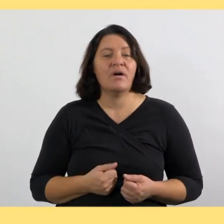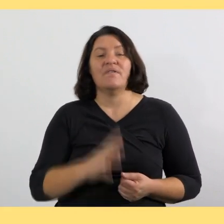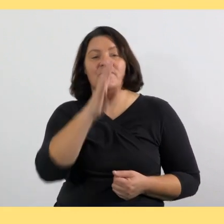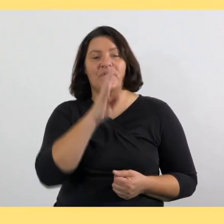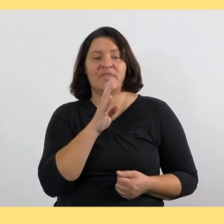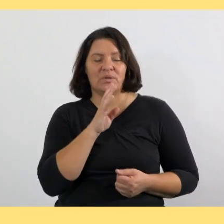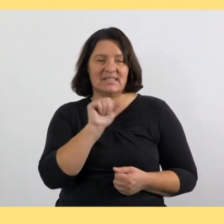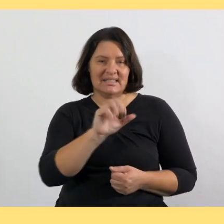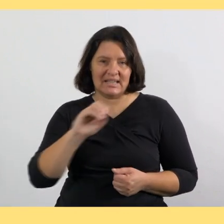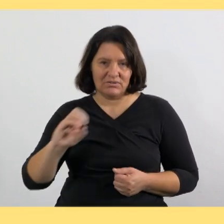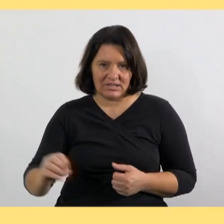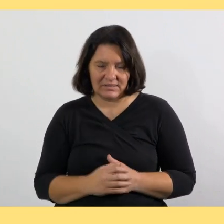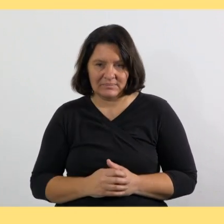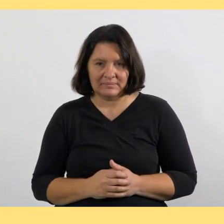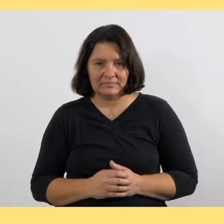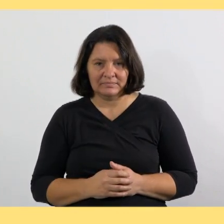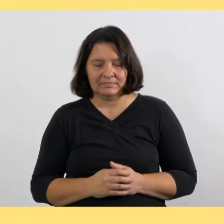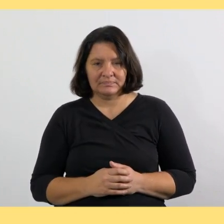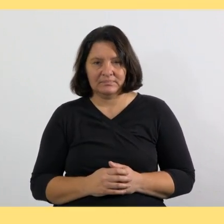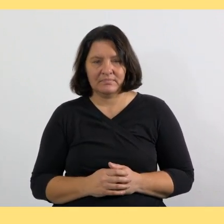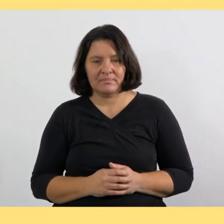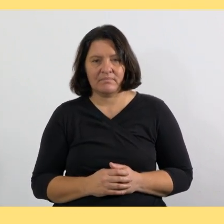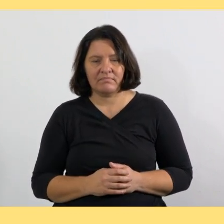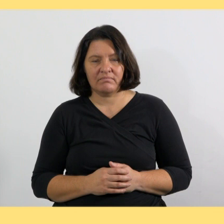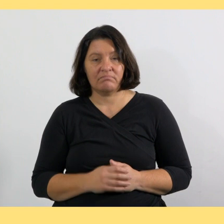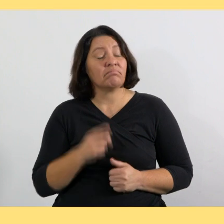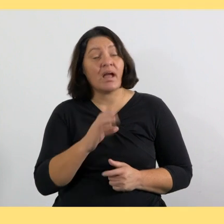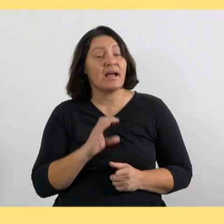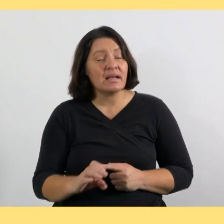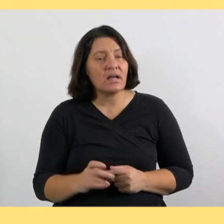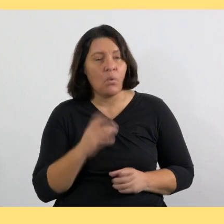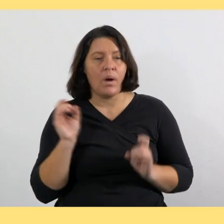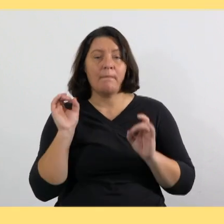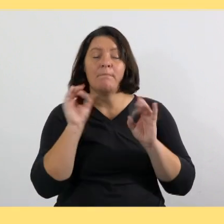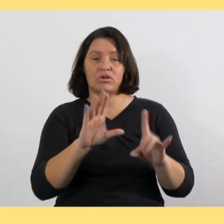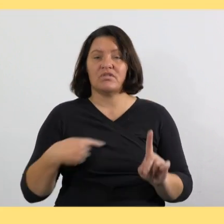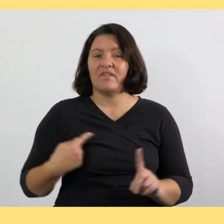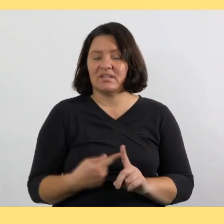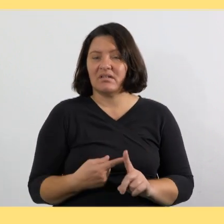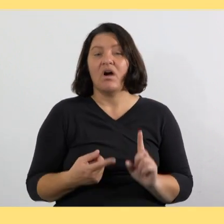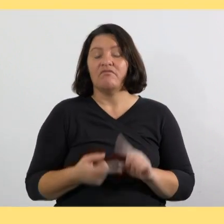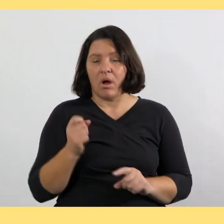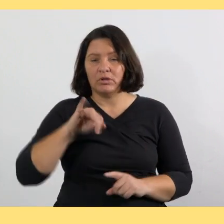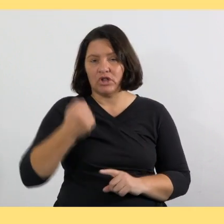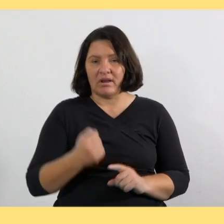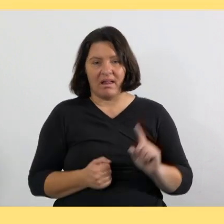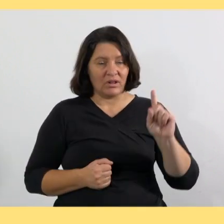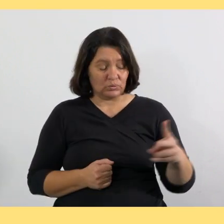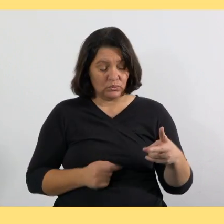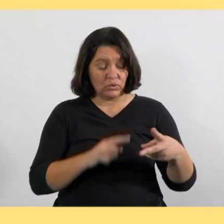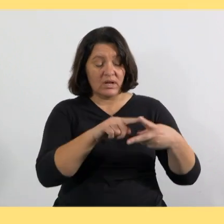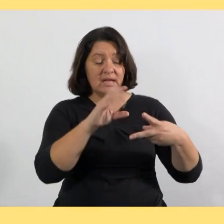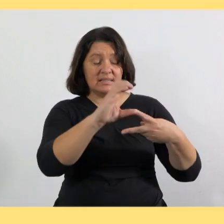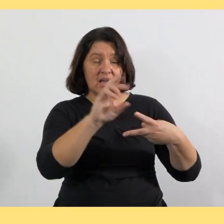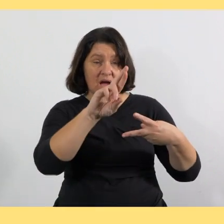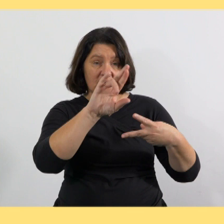4,600. In this case, we've posted so far from two journals, your CRJ as well as your CPJ. Let us see if we still